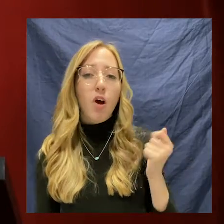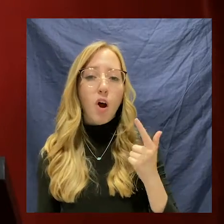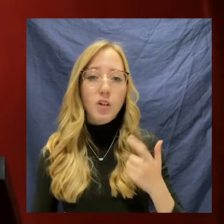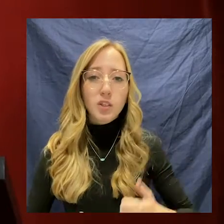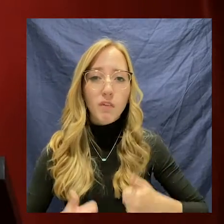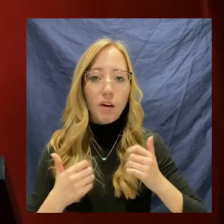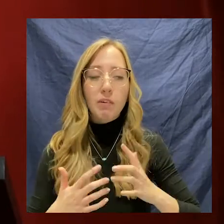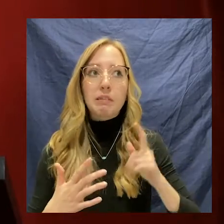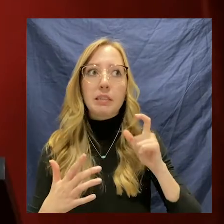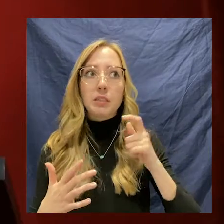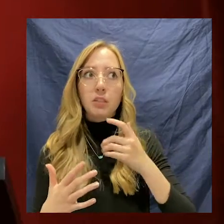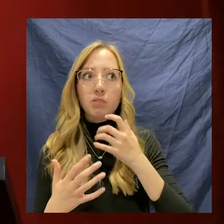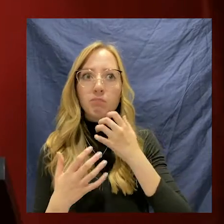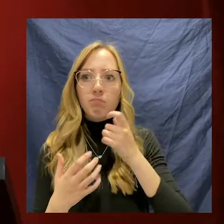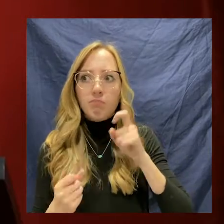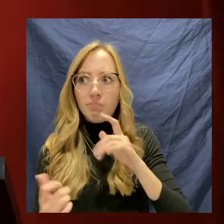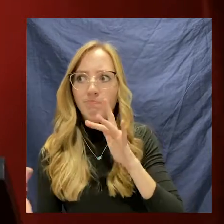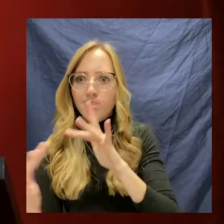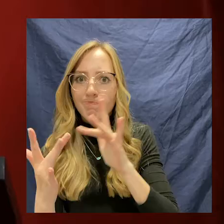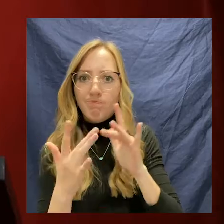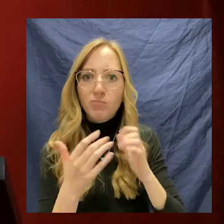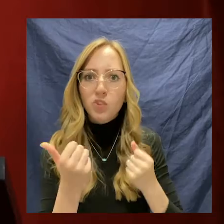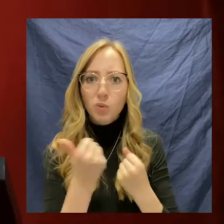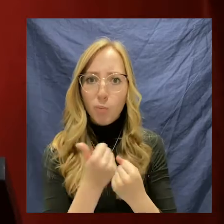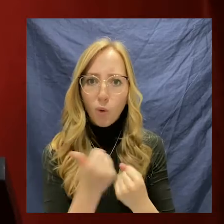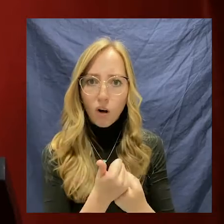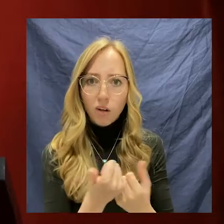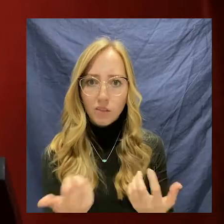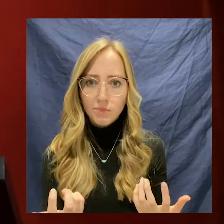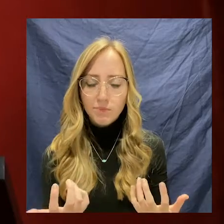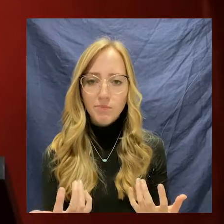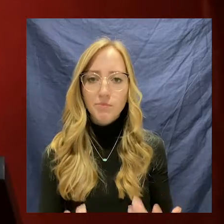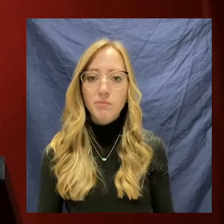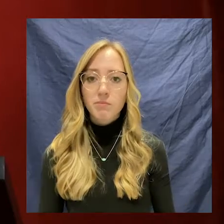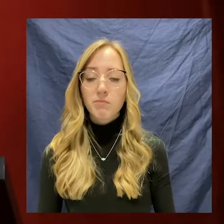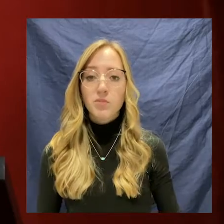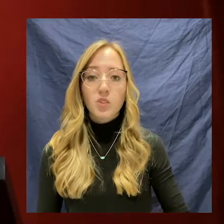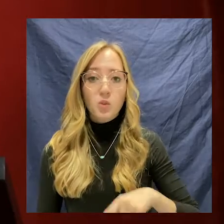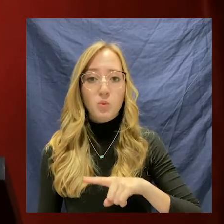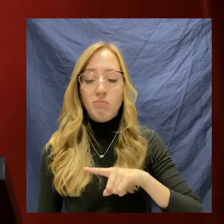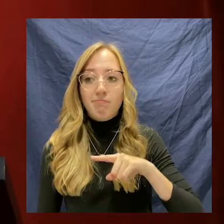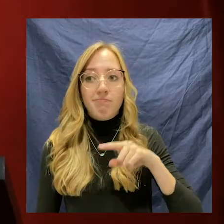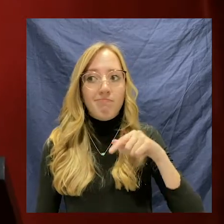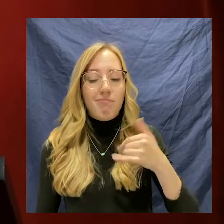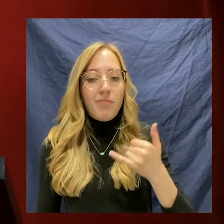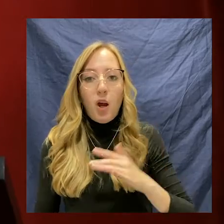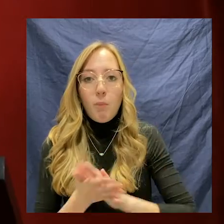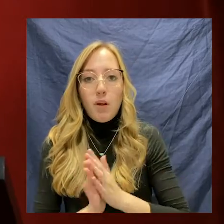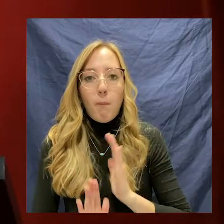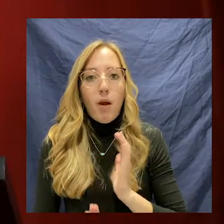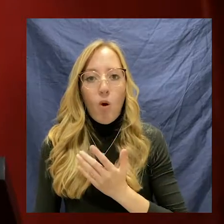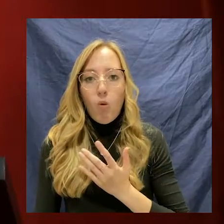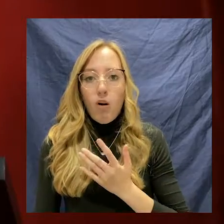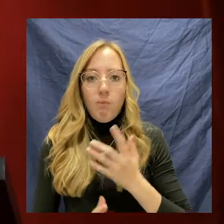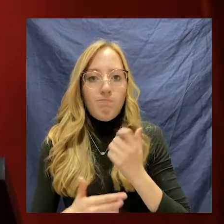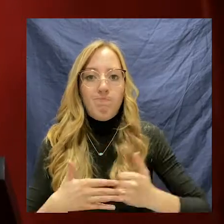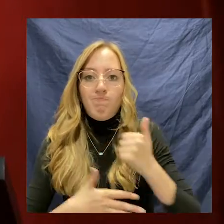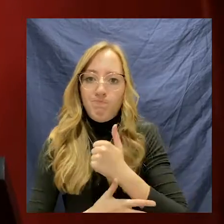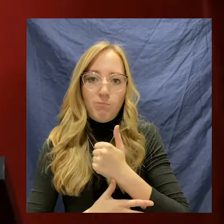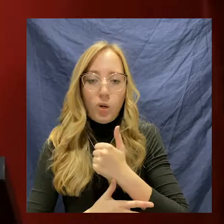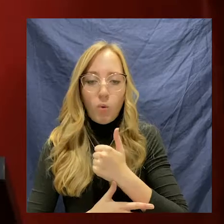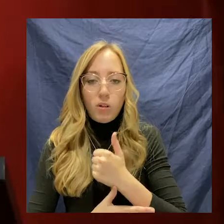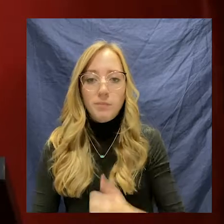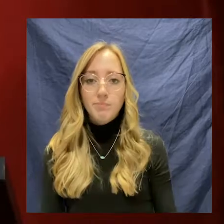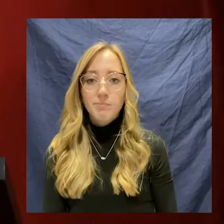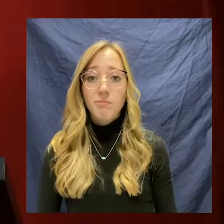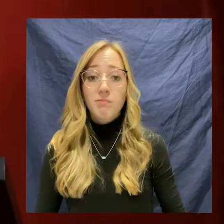supported. We believe this so strongly that it has become a strategic priority. As a woman of